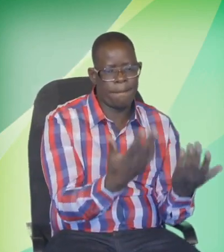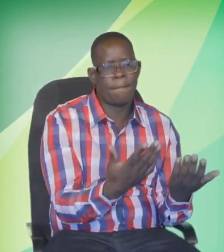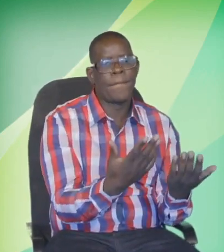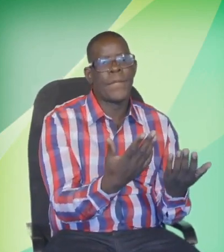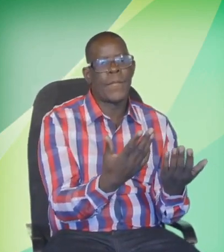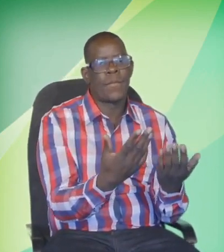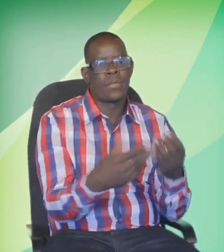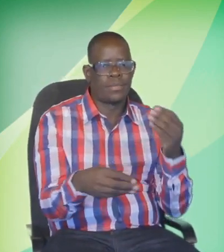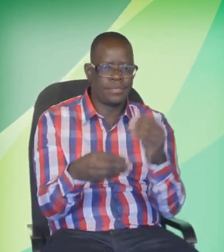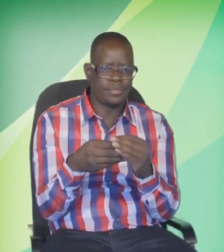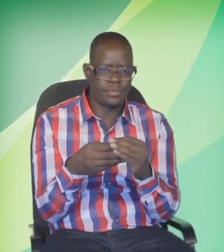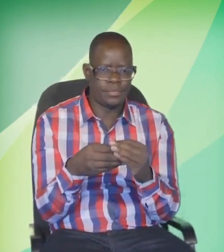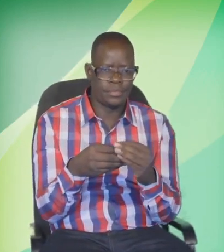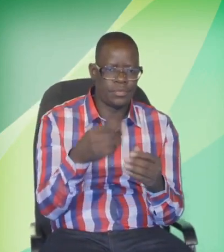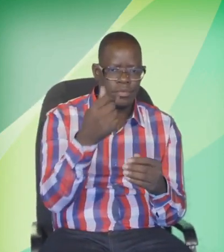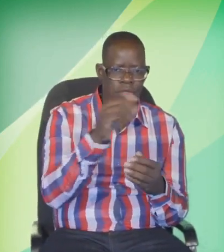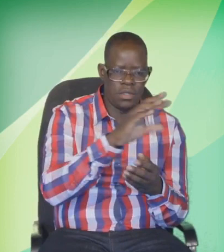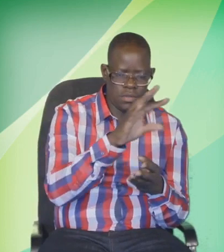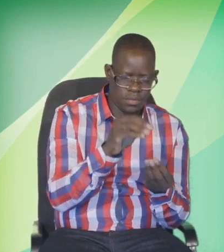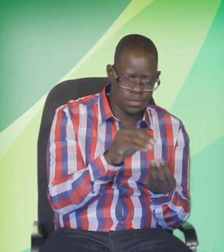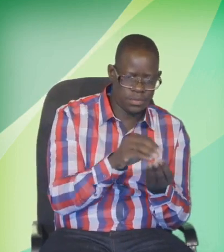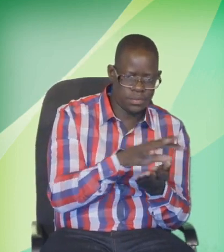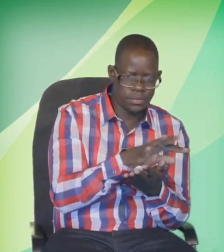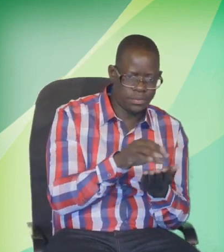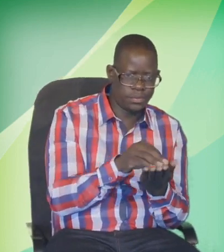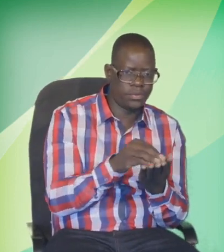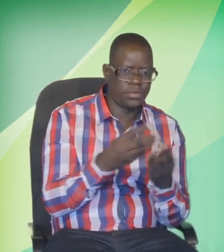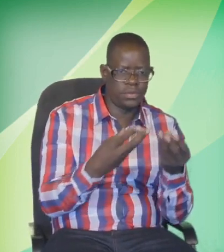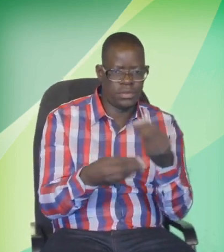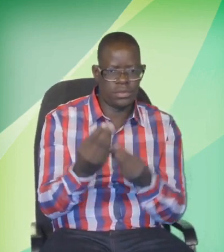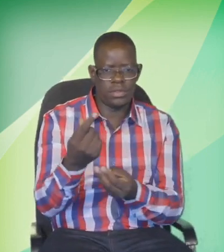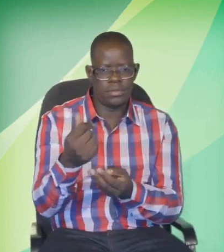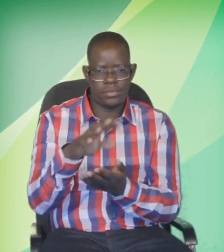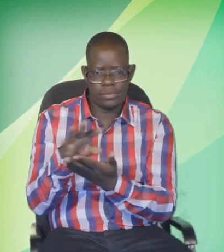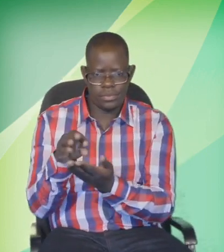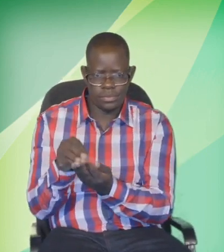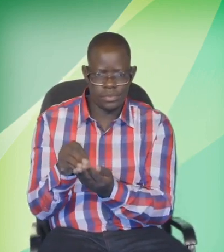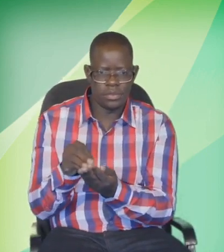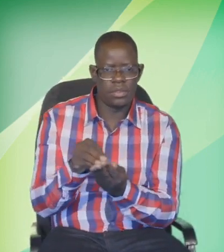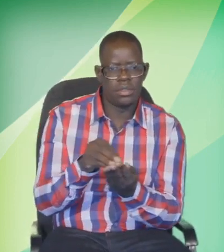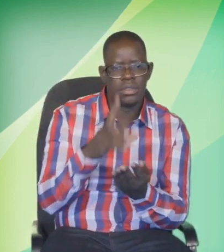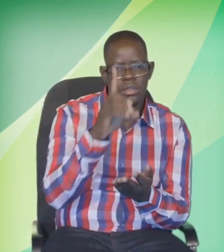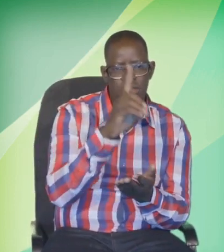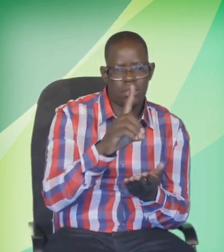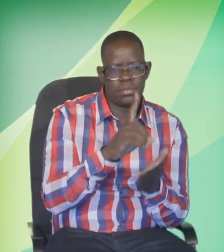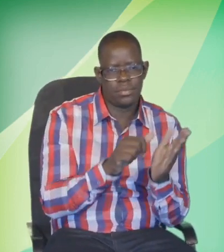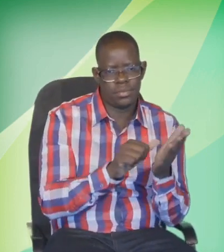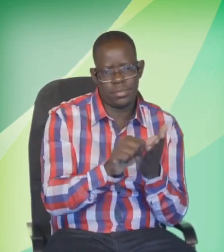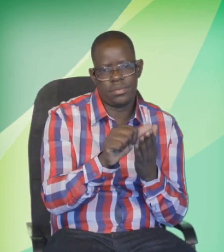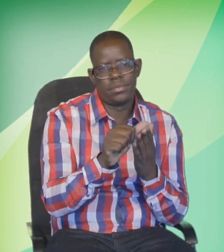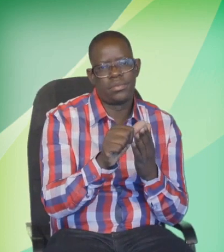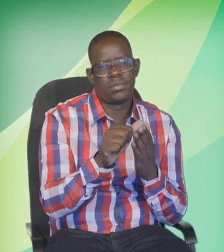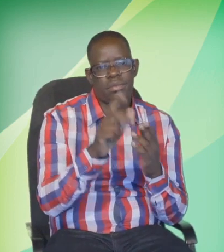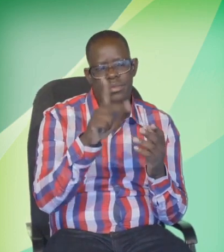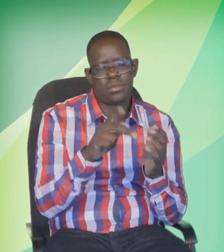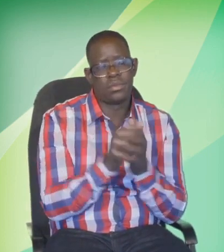transactions include current income transaction, sales transactions, debtors payments and discount